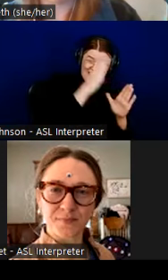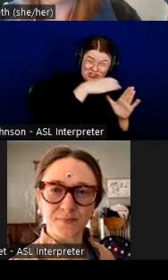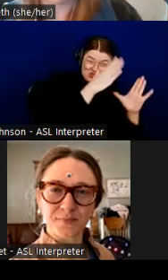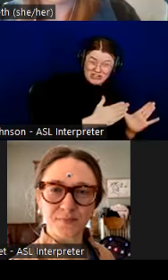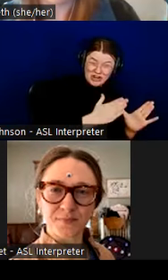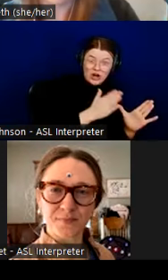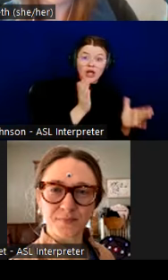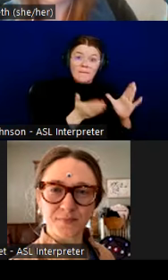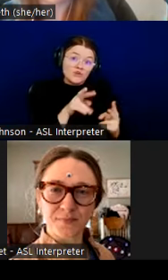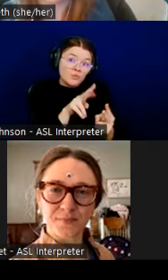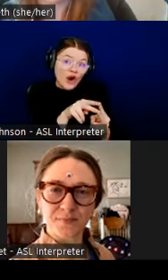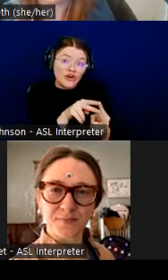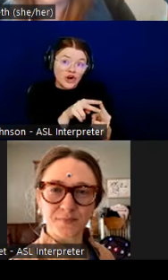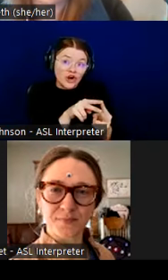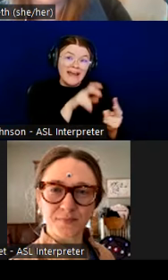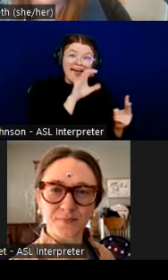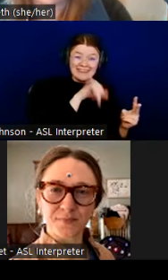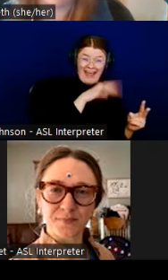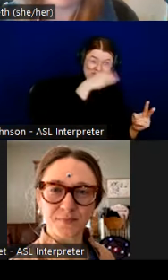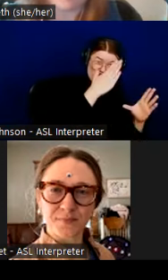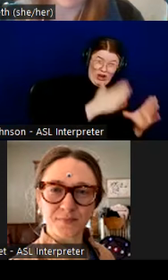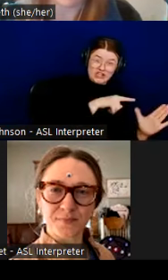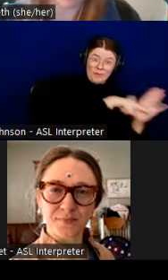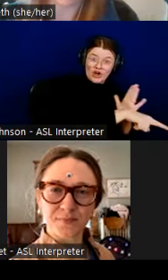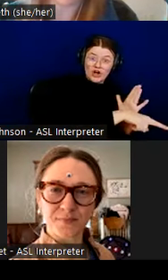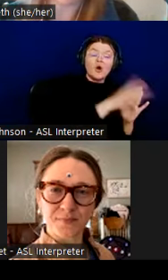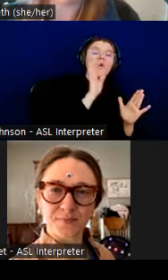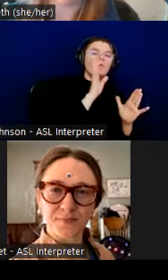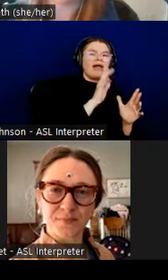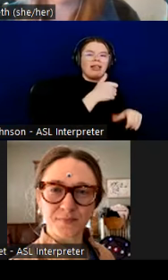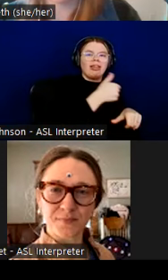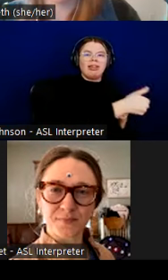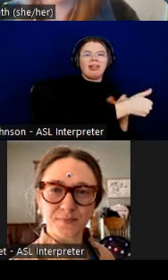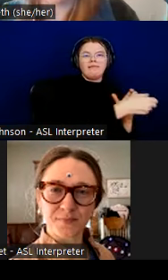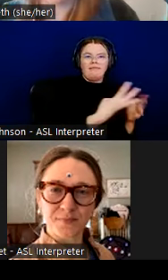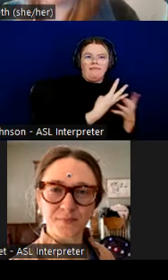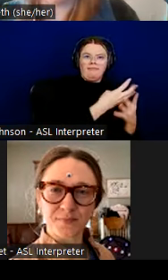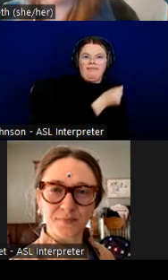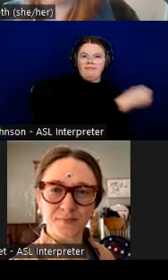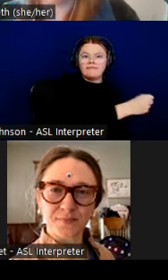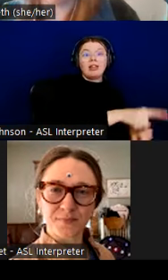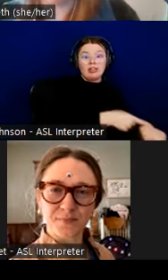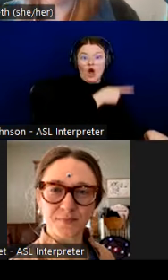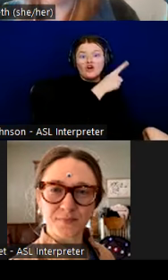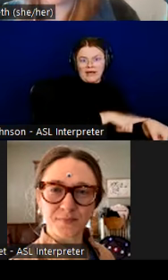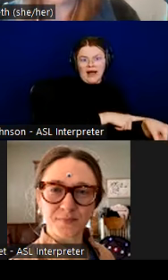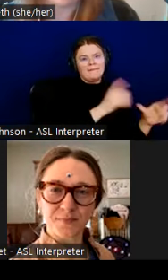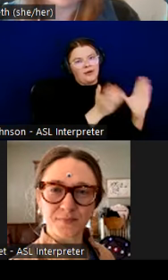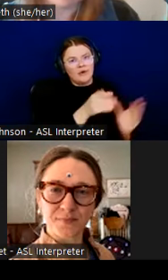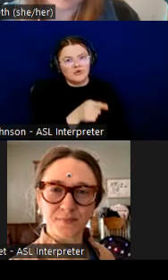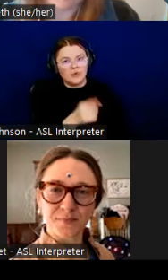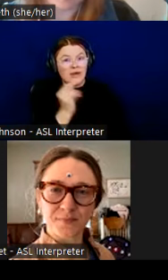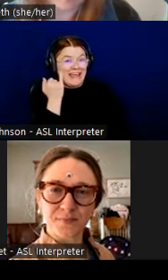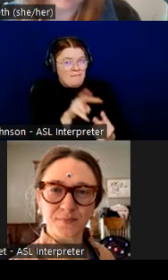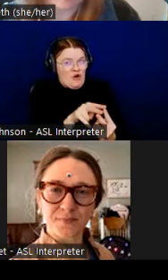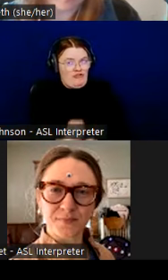Men who kill a stranger serve more time in prison than men who kill an intimate partner. I'm